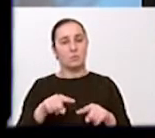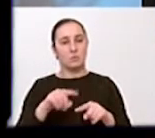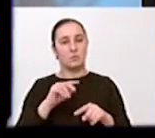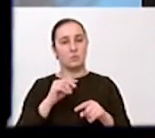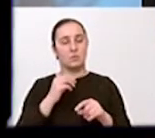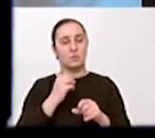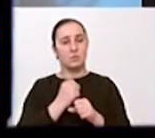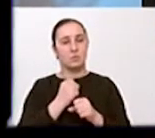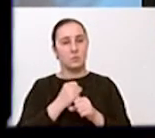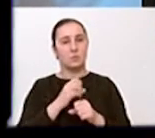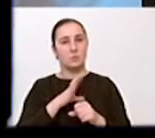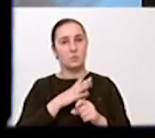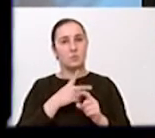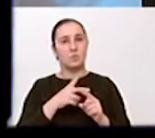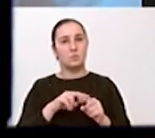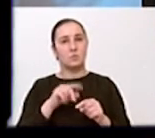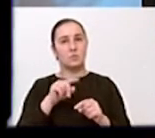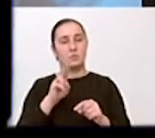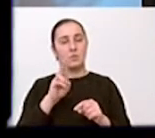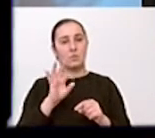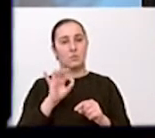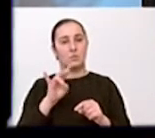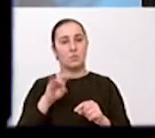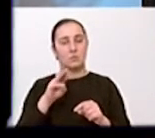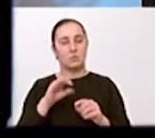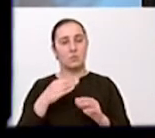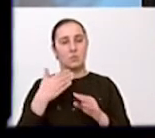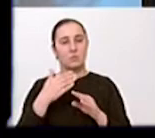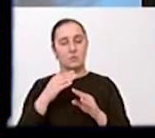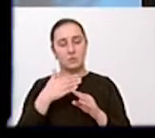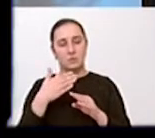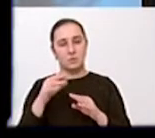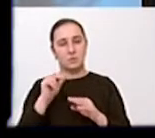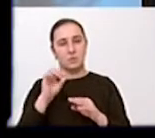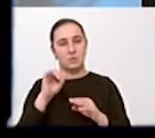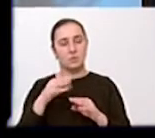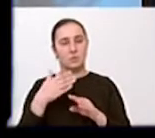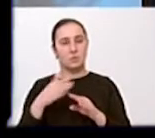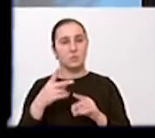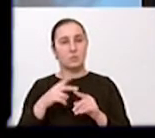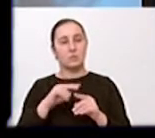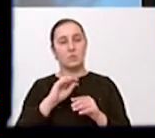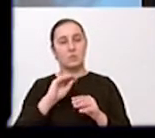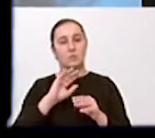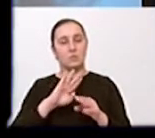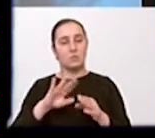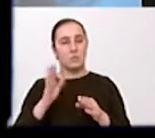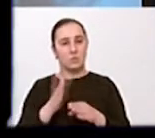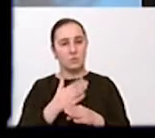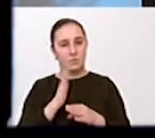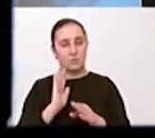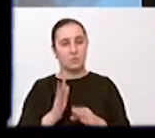ishlarda qilganimiz kabi kontur, ya'ni chet qismini olib tashlaymiz.